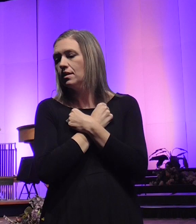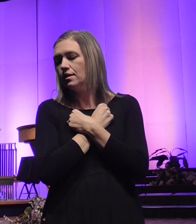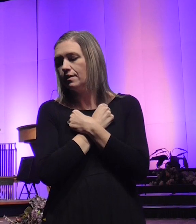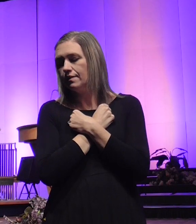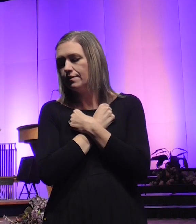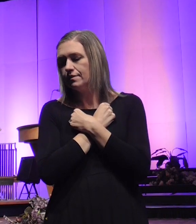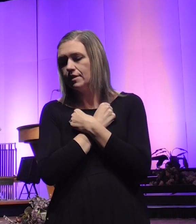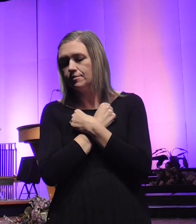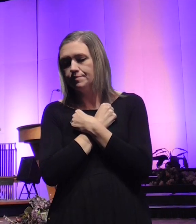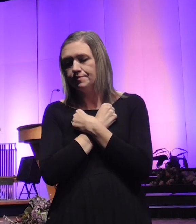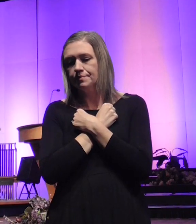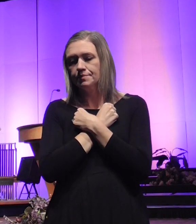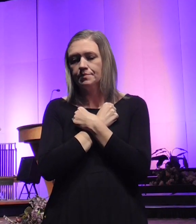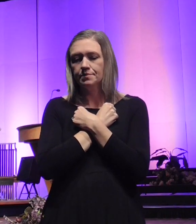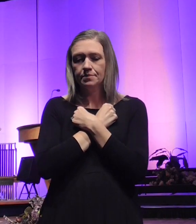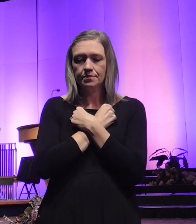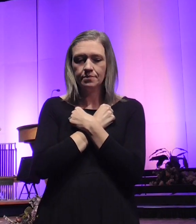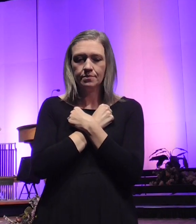only love.